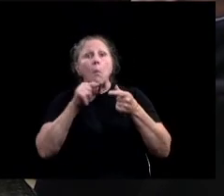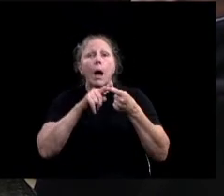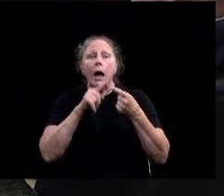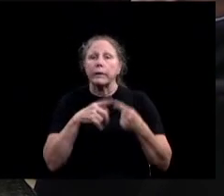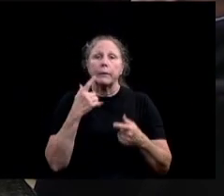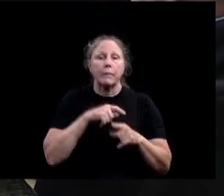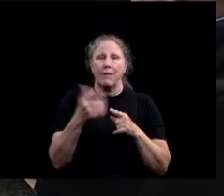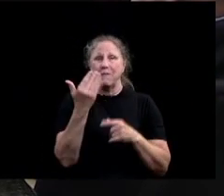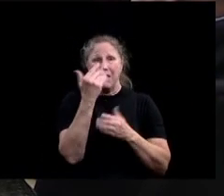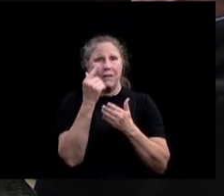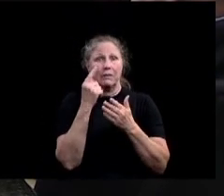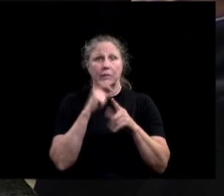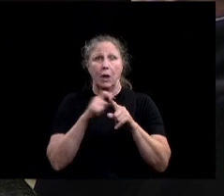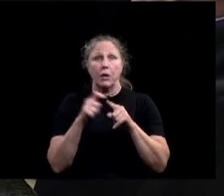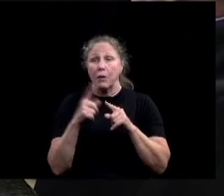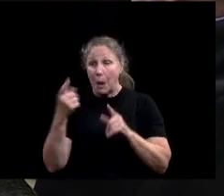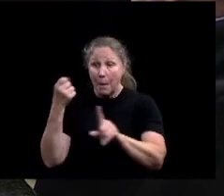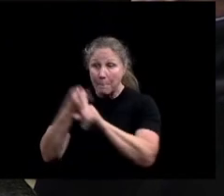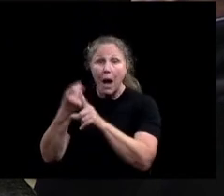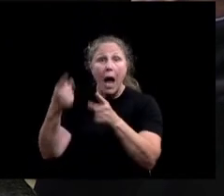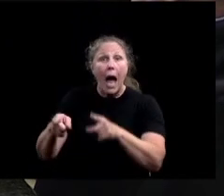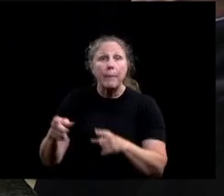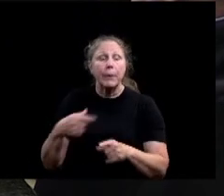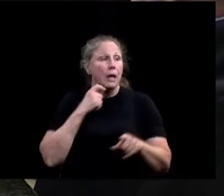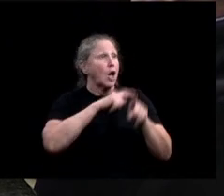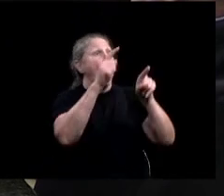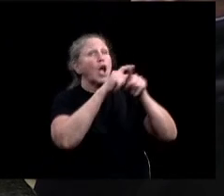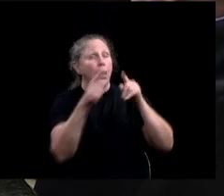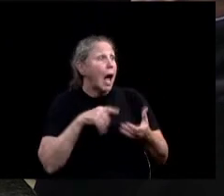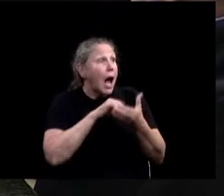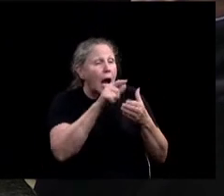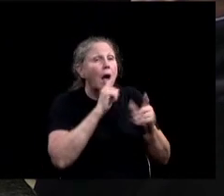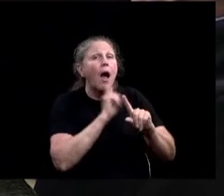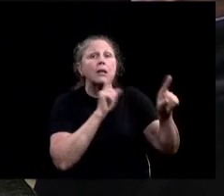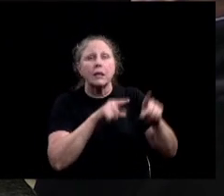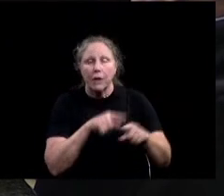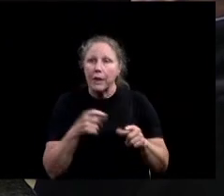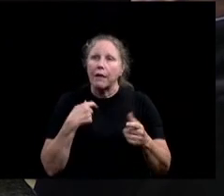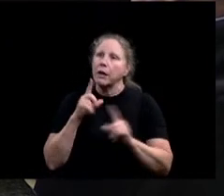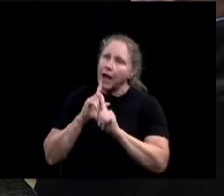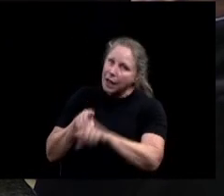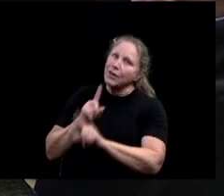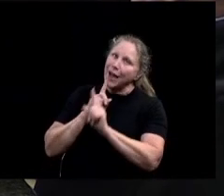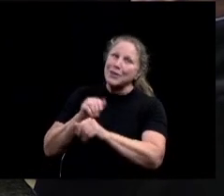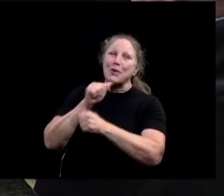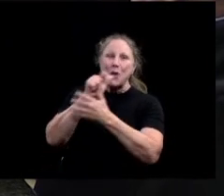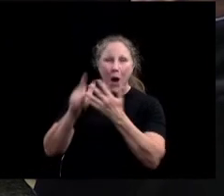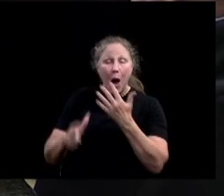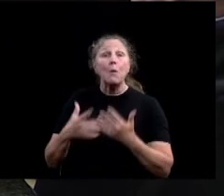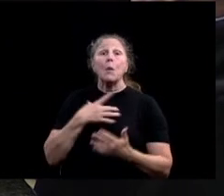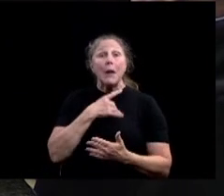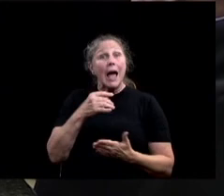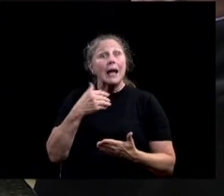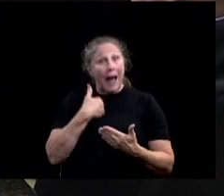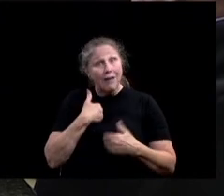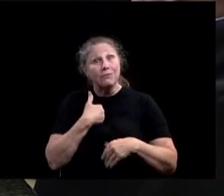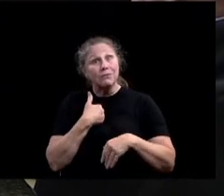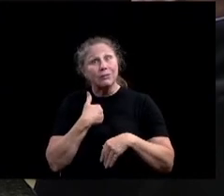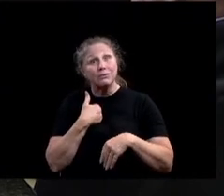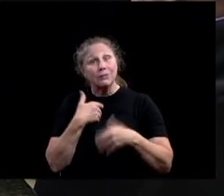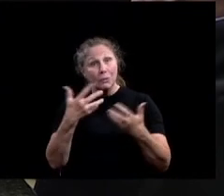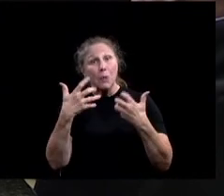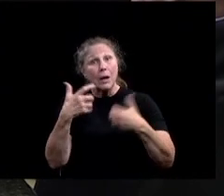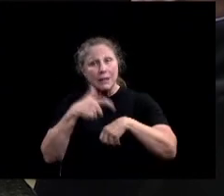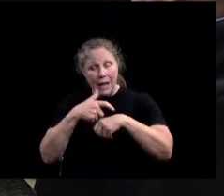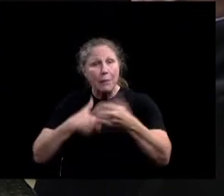because everybody's got a cell phone. So those officers would love to have an opportunity to engage citizens. They love that, and I think